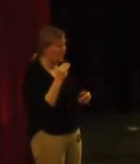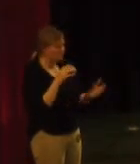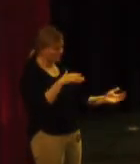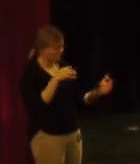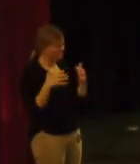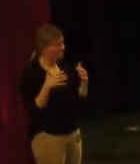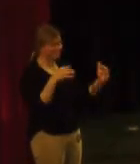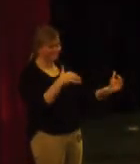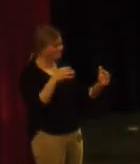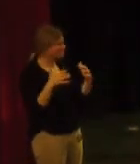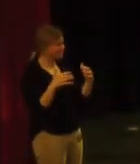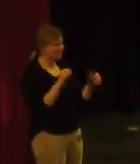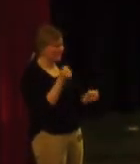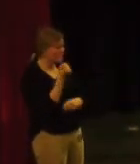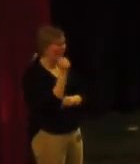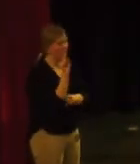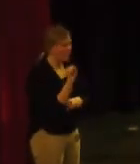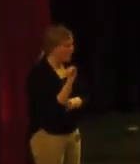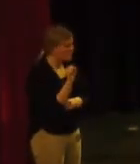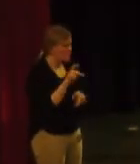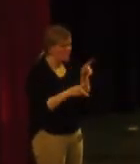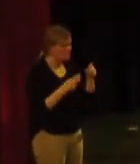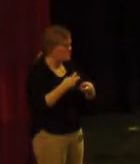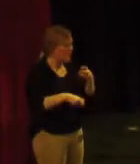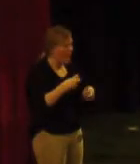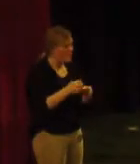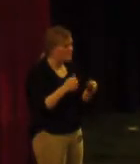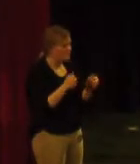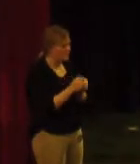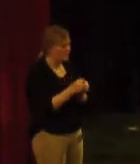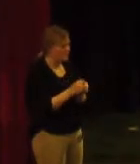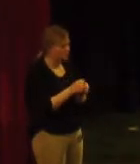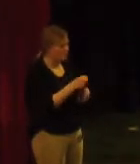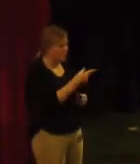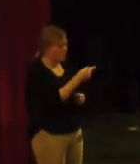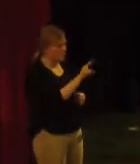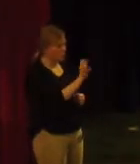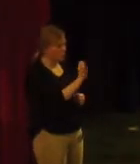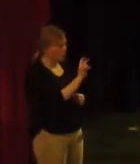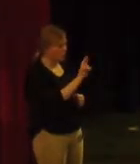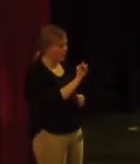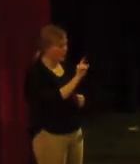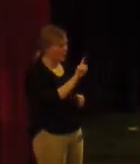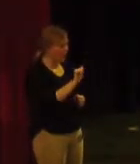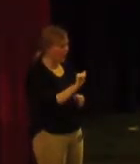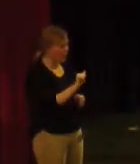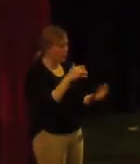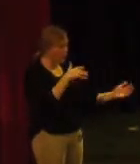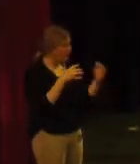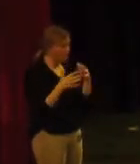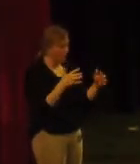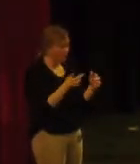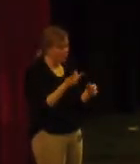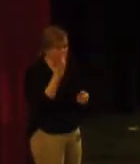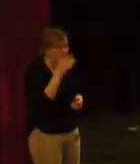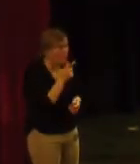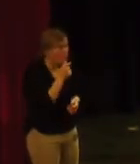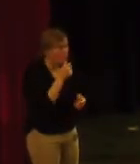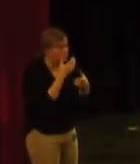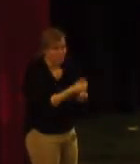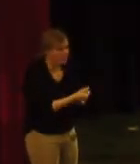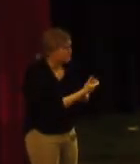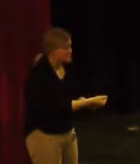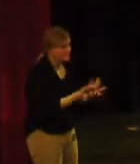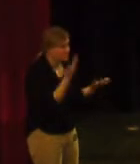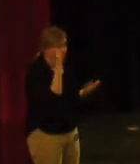of revolution going on, and it was a lot of guerrilla warfare. And when there's guerrilla warfare going on, you're never quite sure who to trust. So your